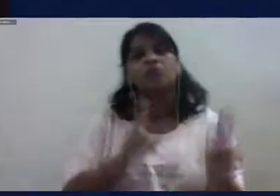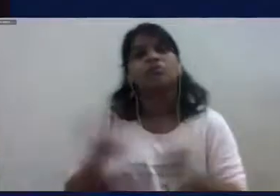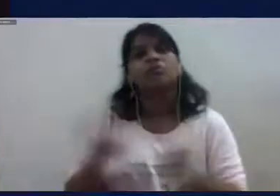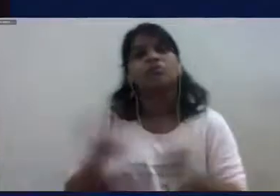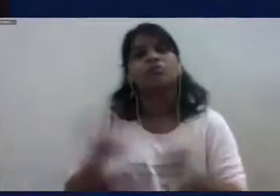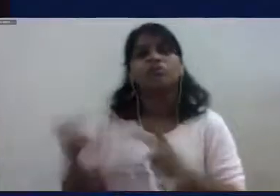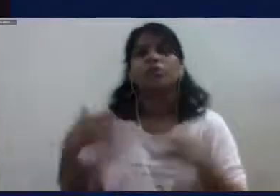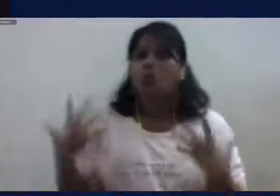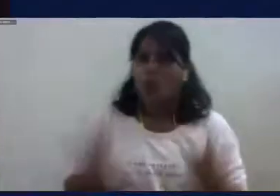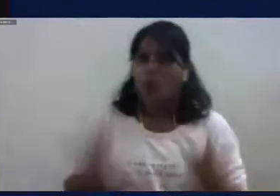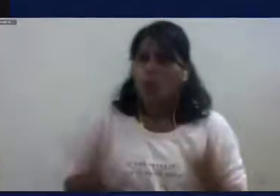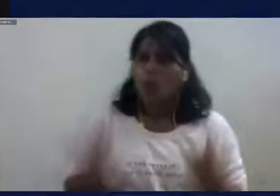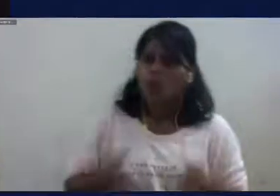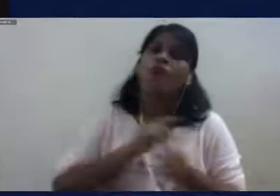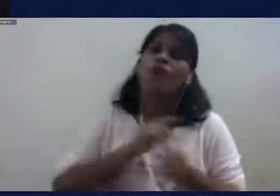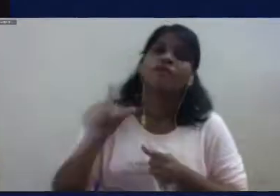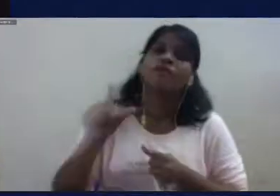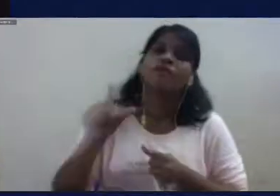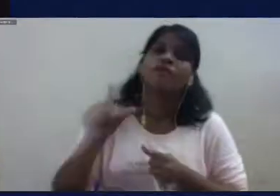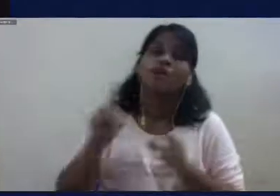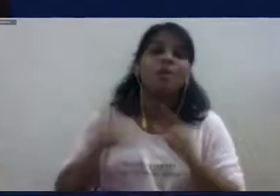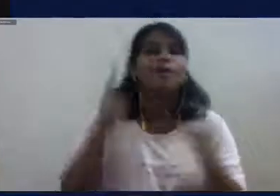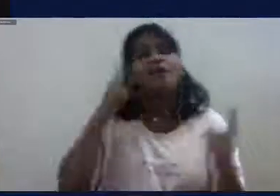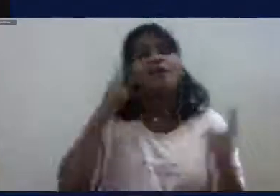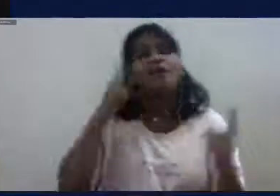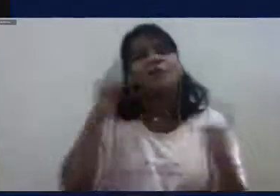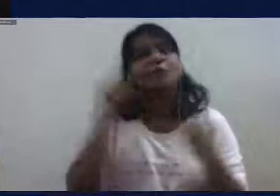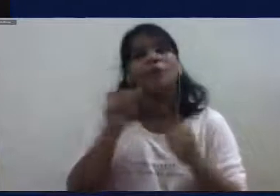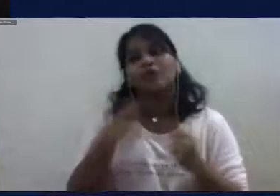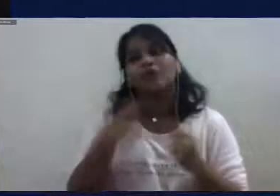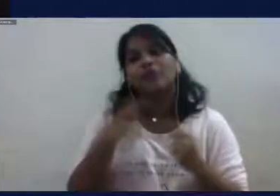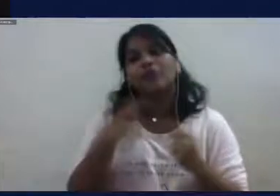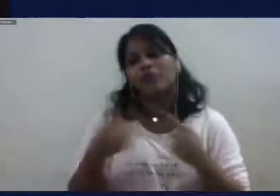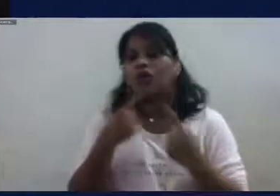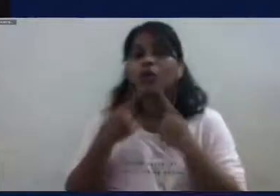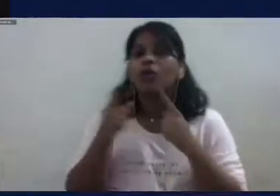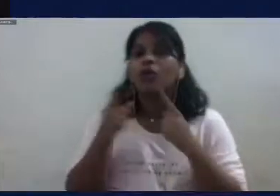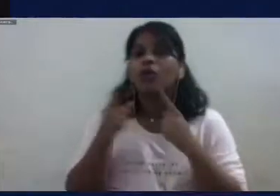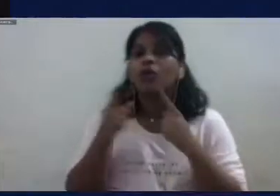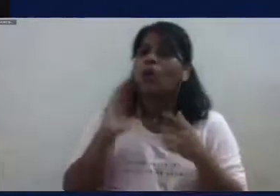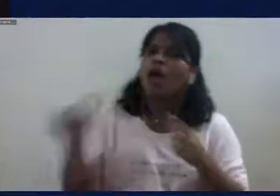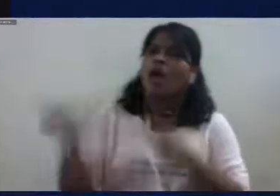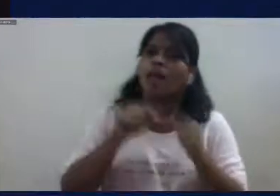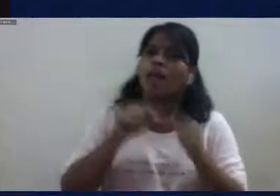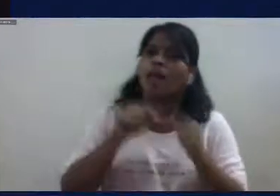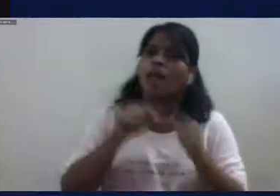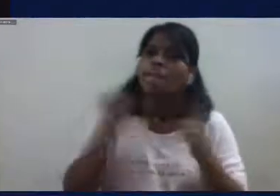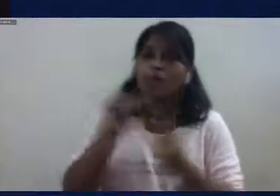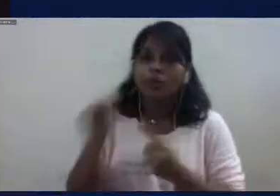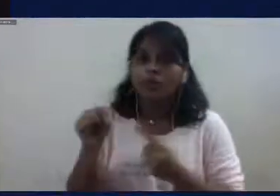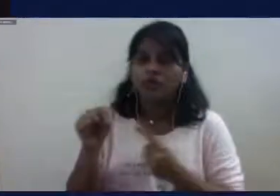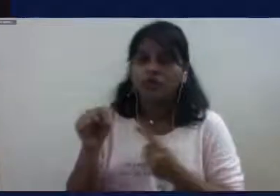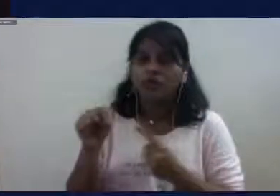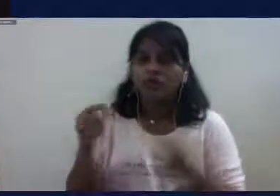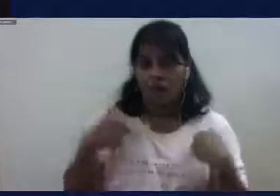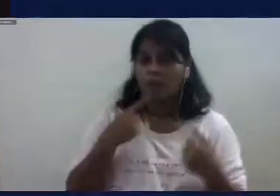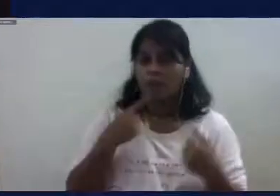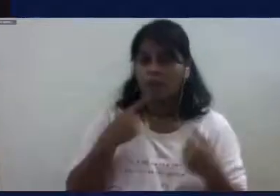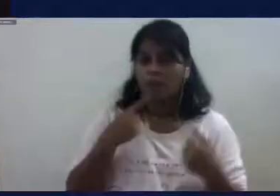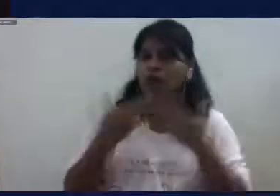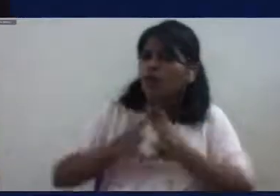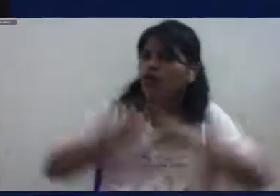really want all of that. But is that the purpose that I'm talking about? While they all are purposes, I'm talking about something